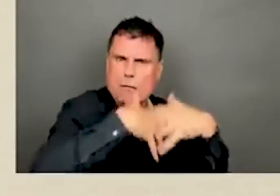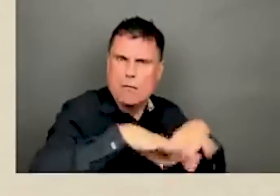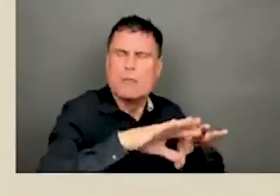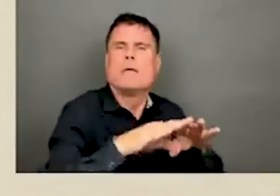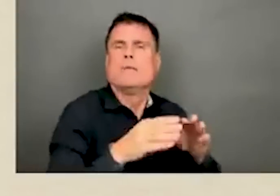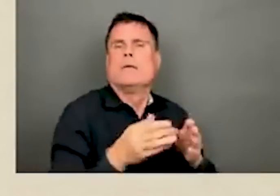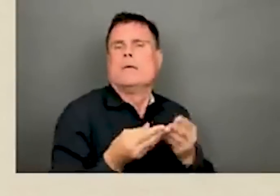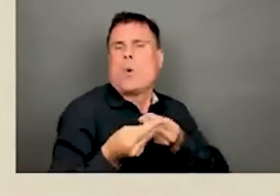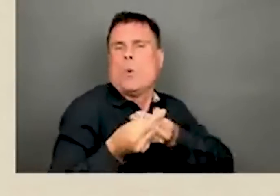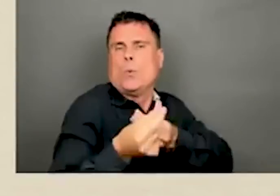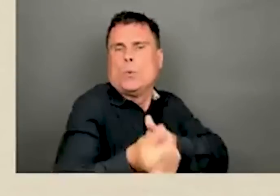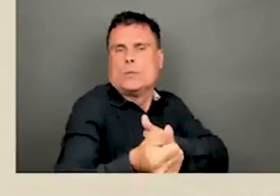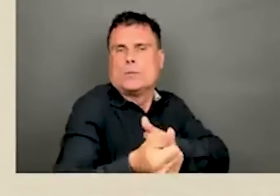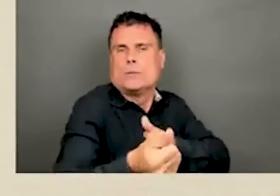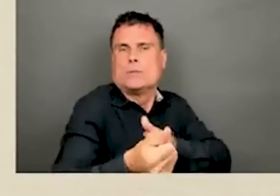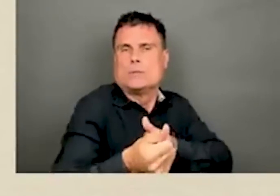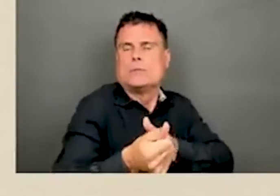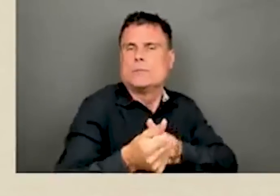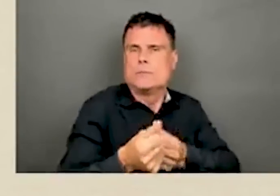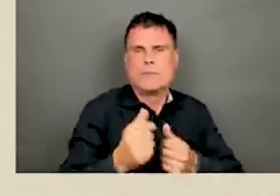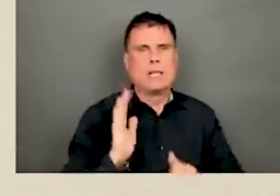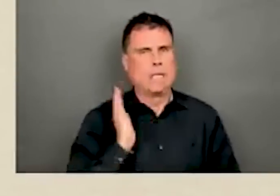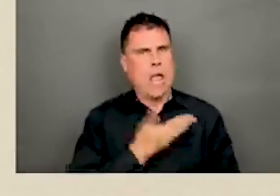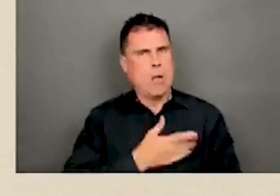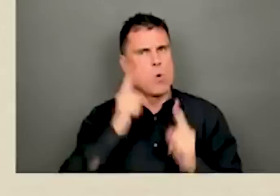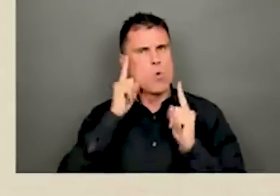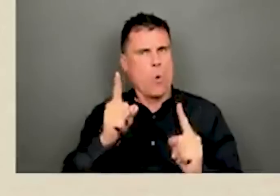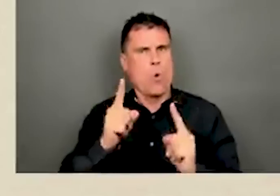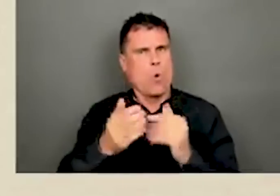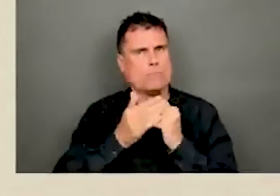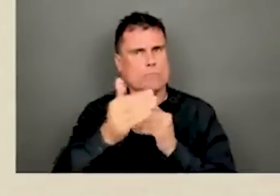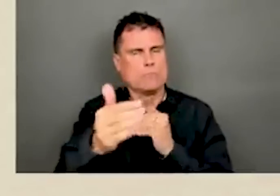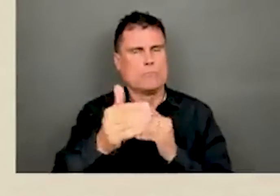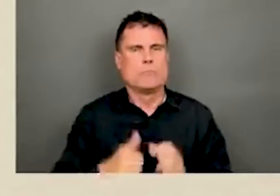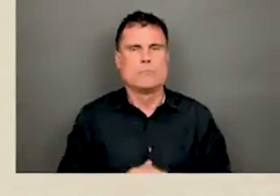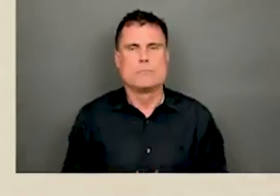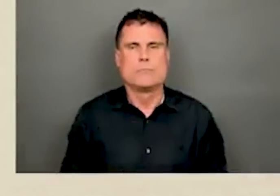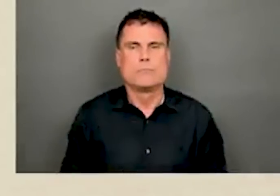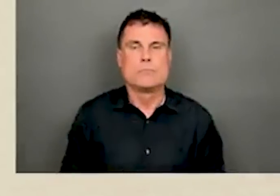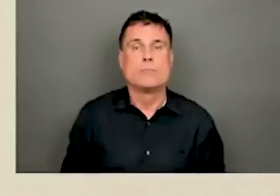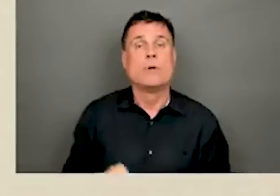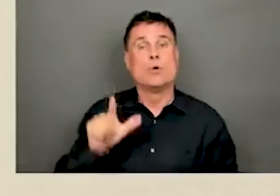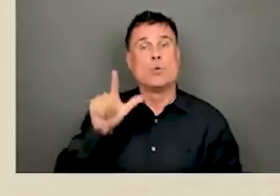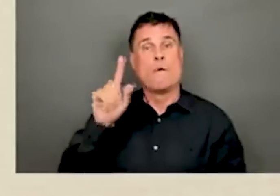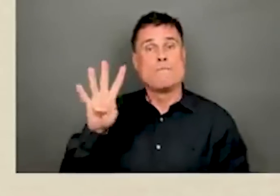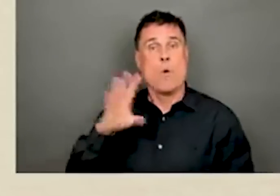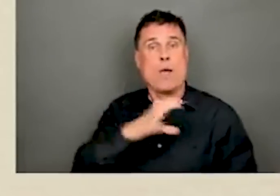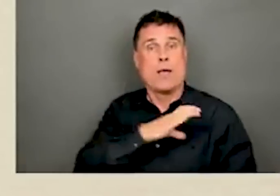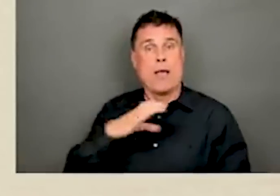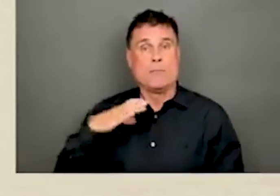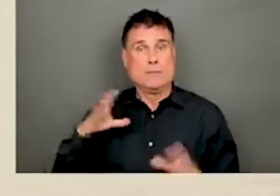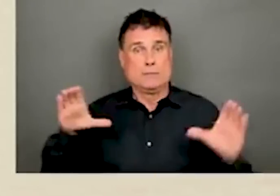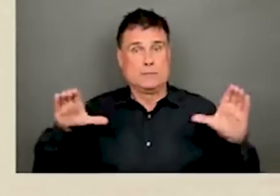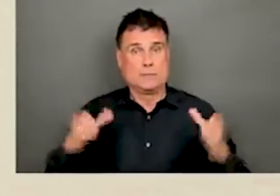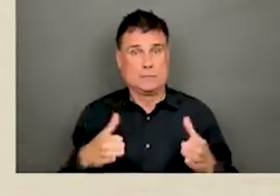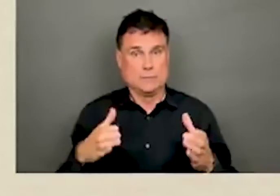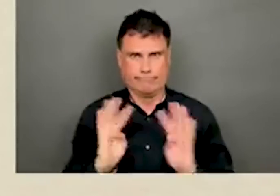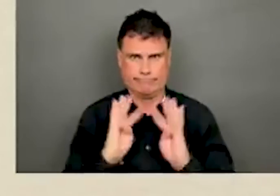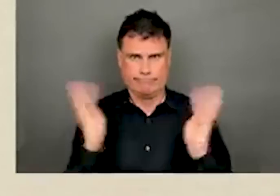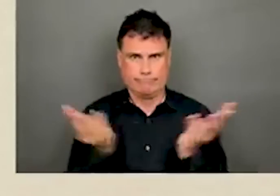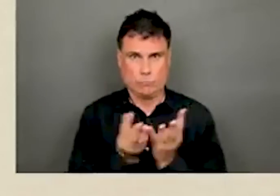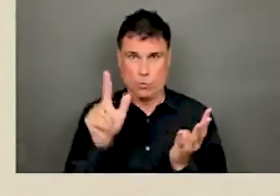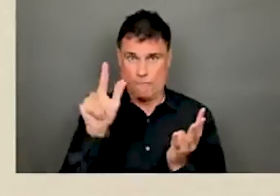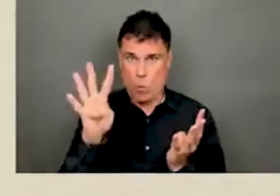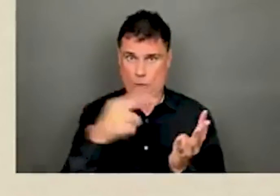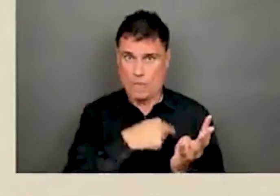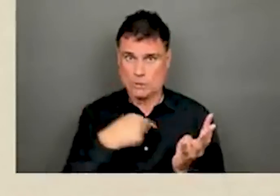that. In our case, 24 members and myself, we will continue, as we did over the past 2 days, continue to